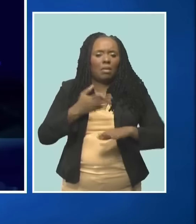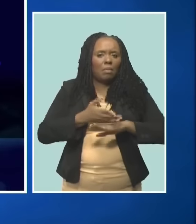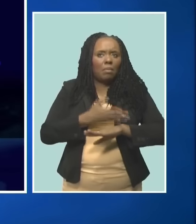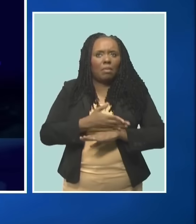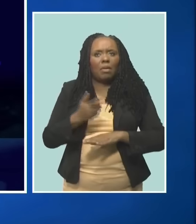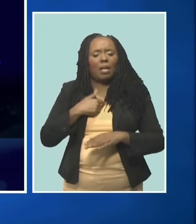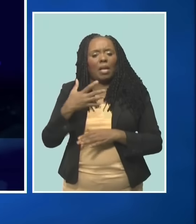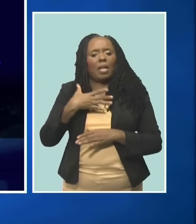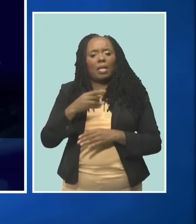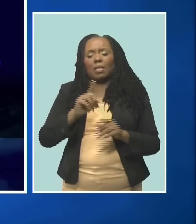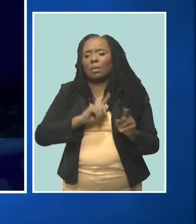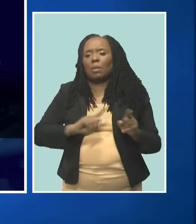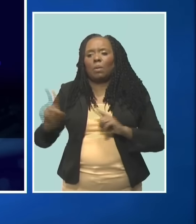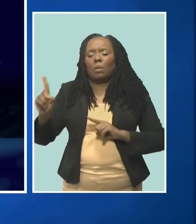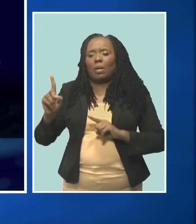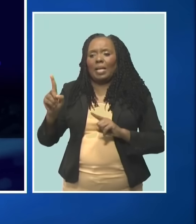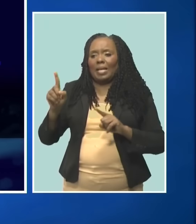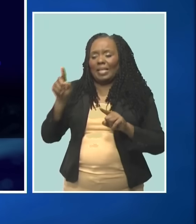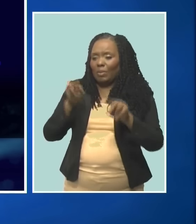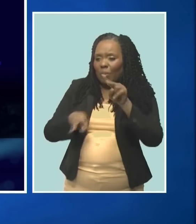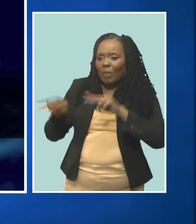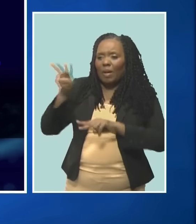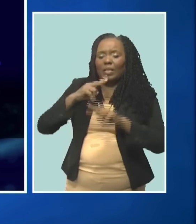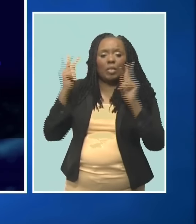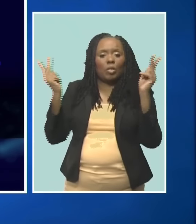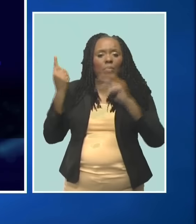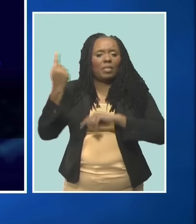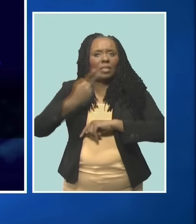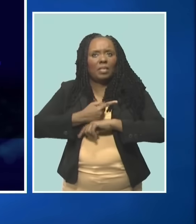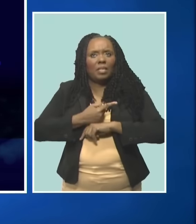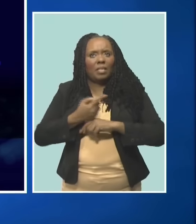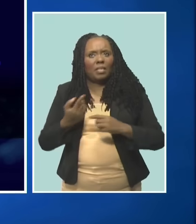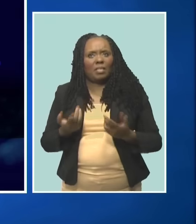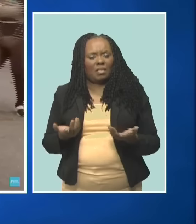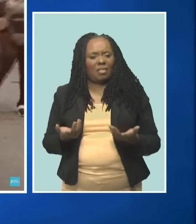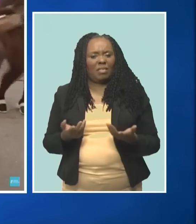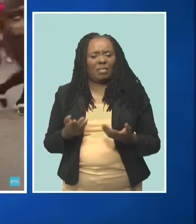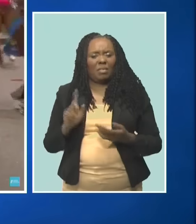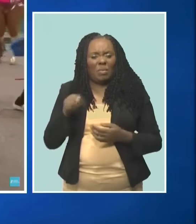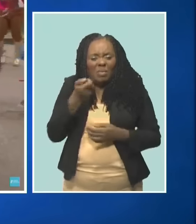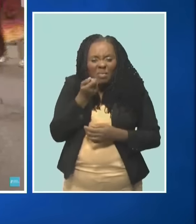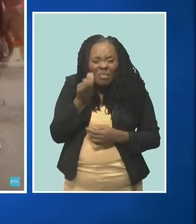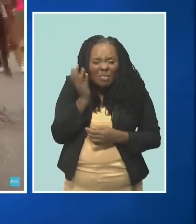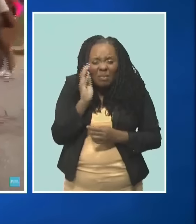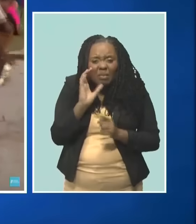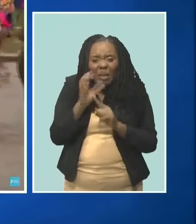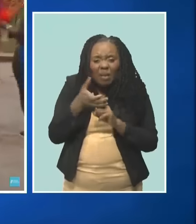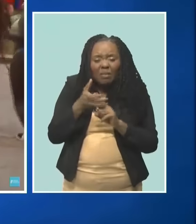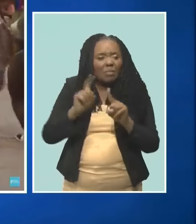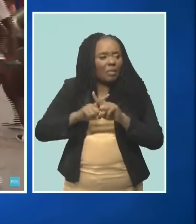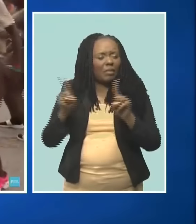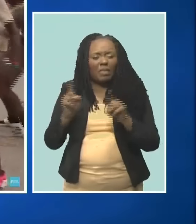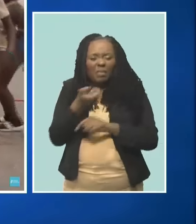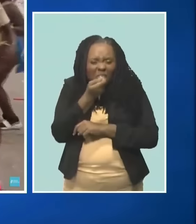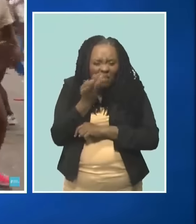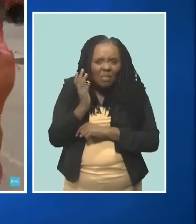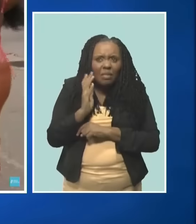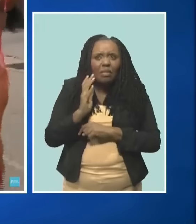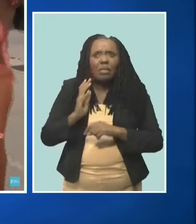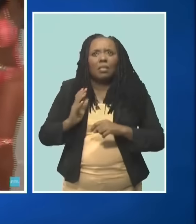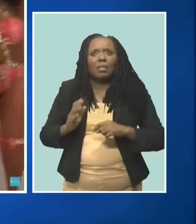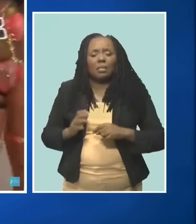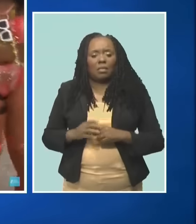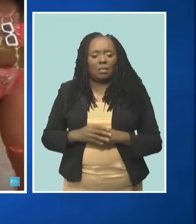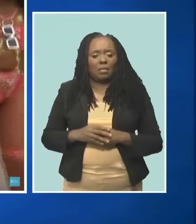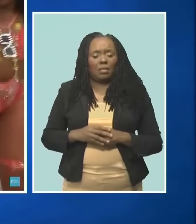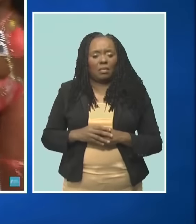at the section of Kaduma Day. This year I was not impressed. Yes, there were a few costumes that were different and exceptional, but